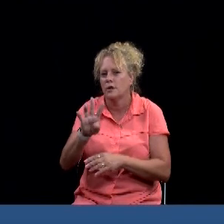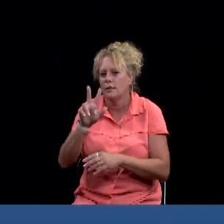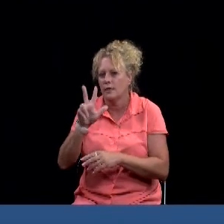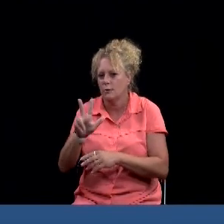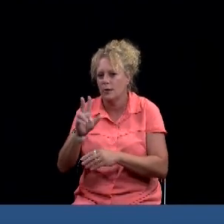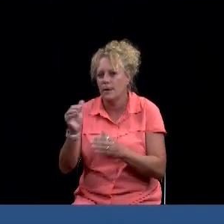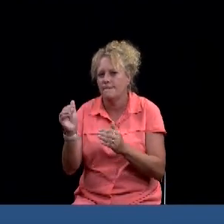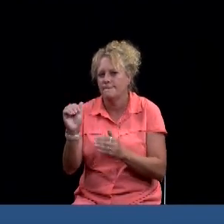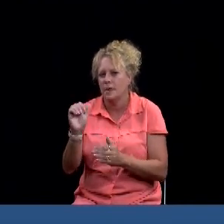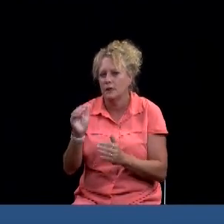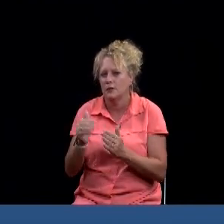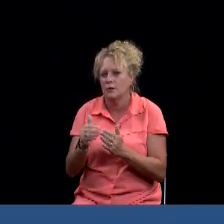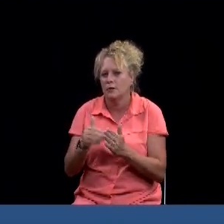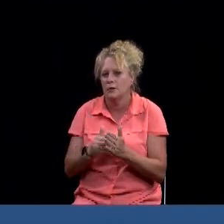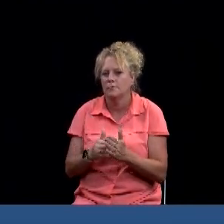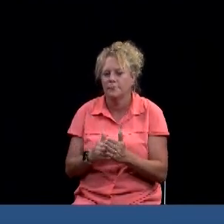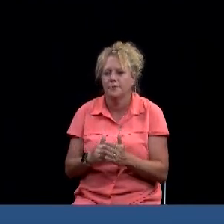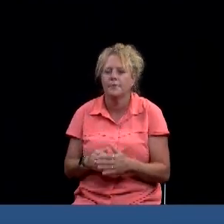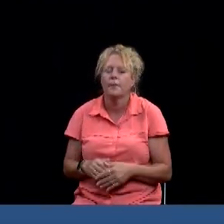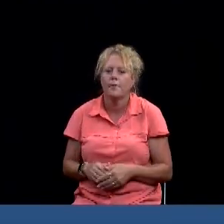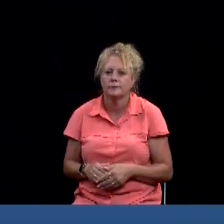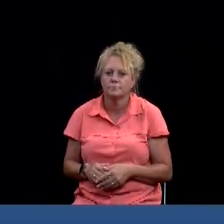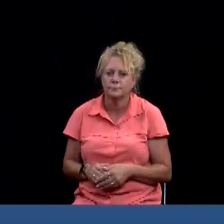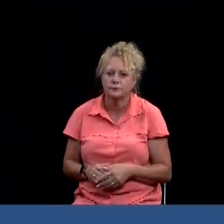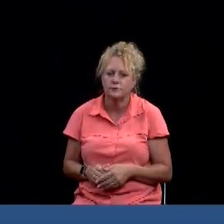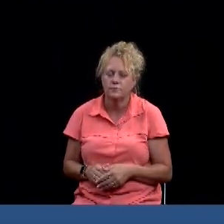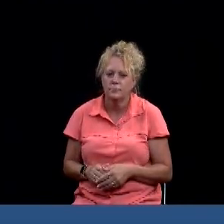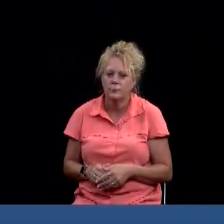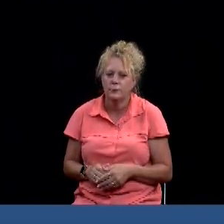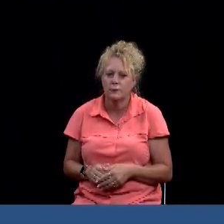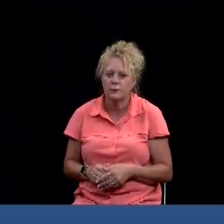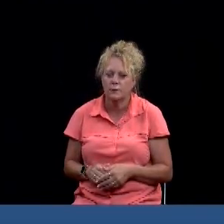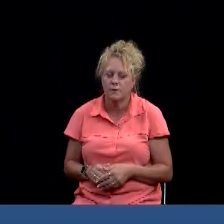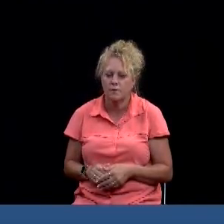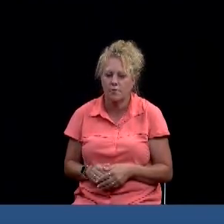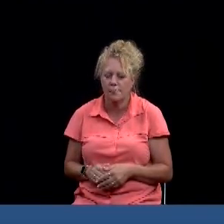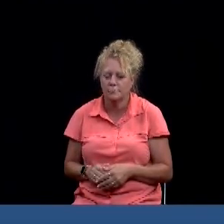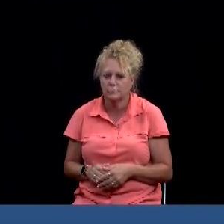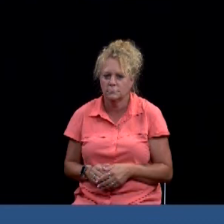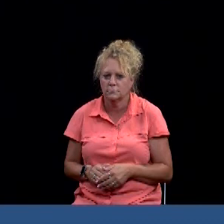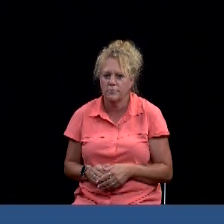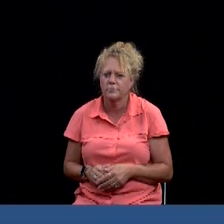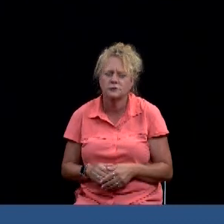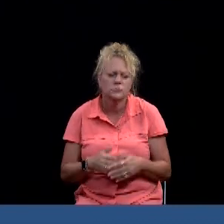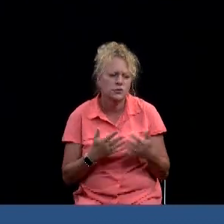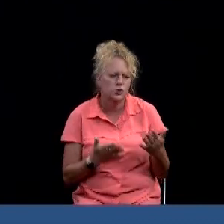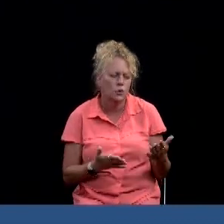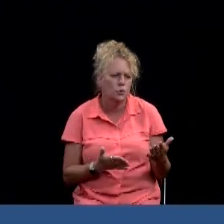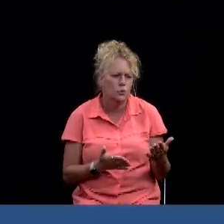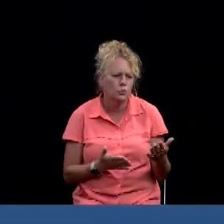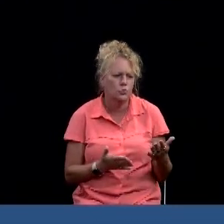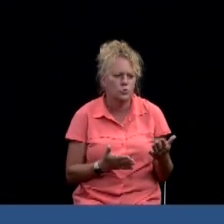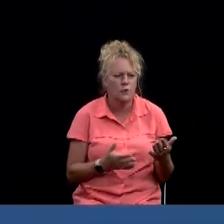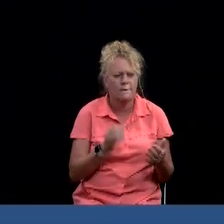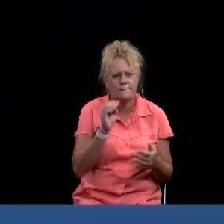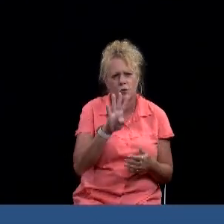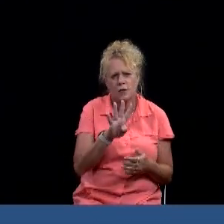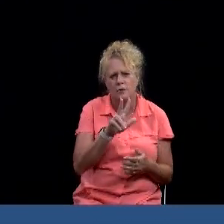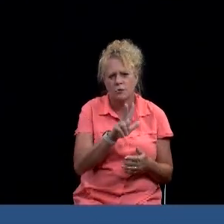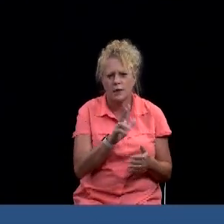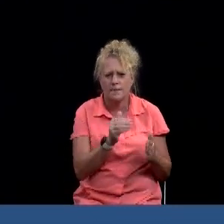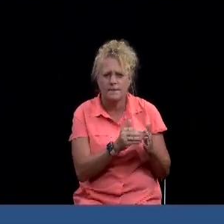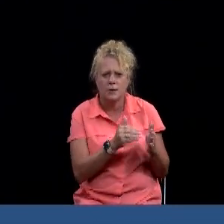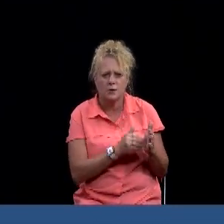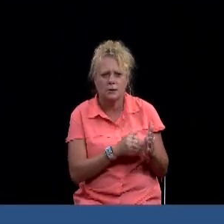And I'm trying to. And so we are 43 million. So of which there's tax credit purchases, there's a subordinated debt by city, and then